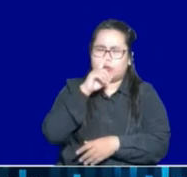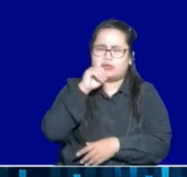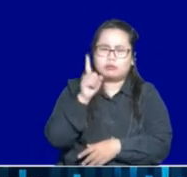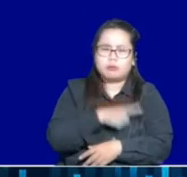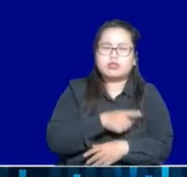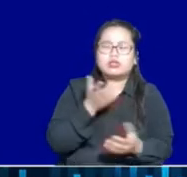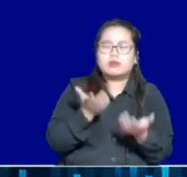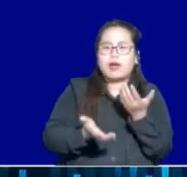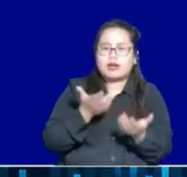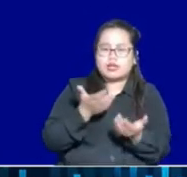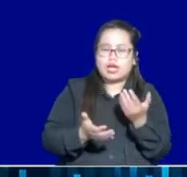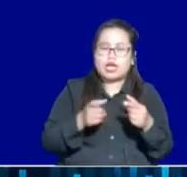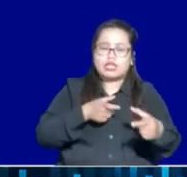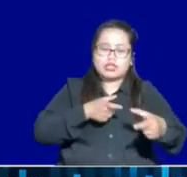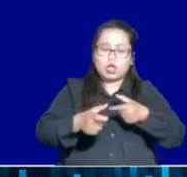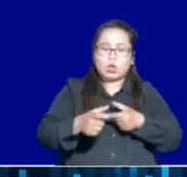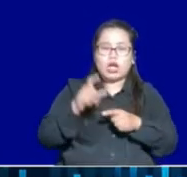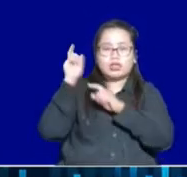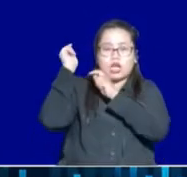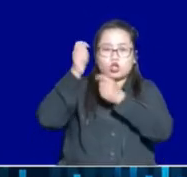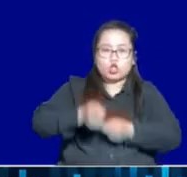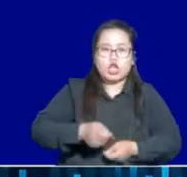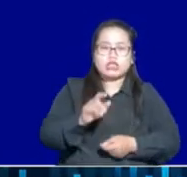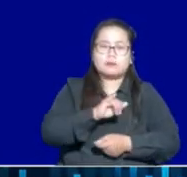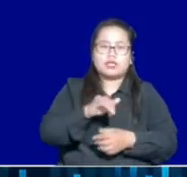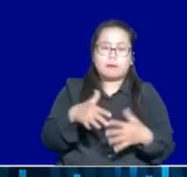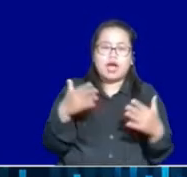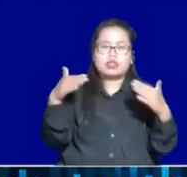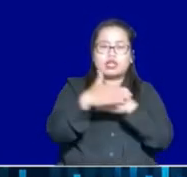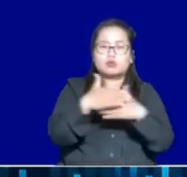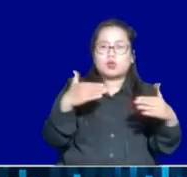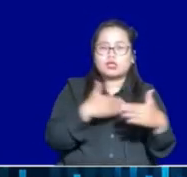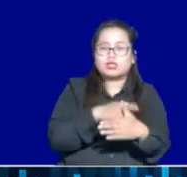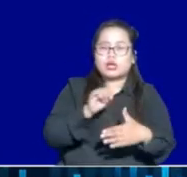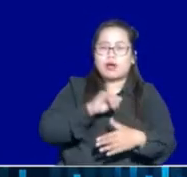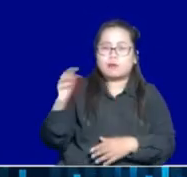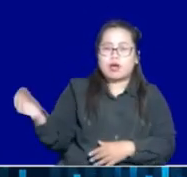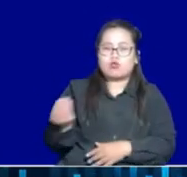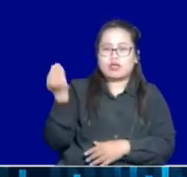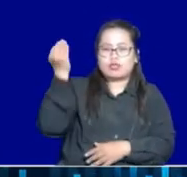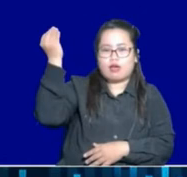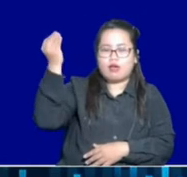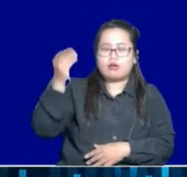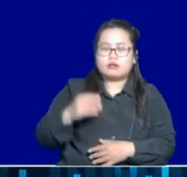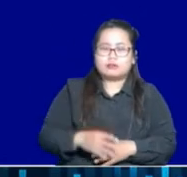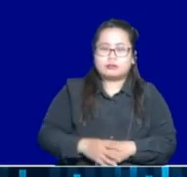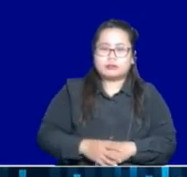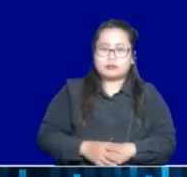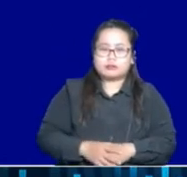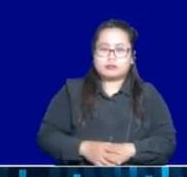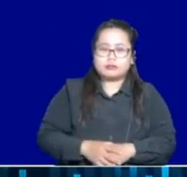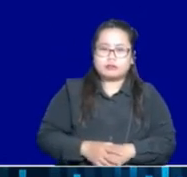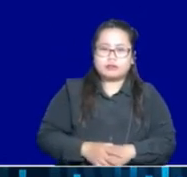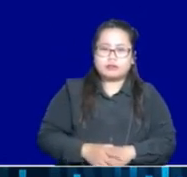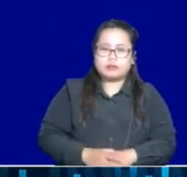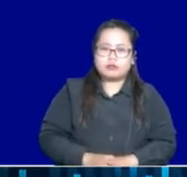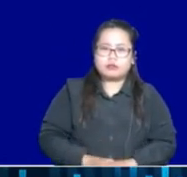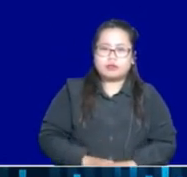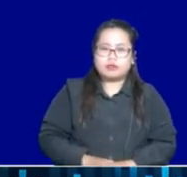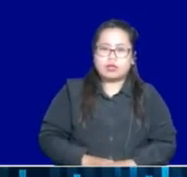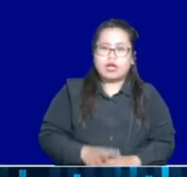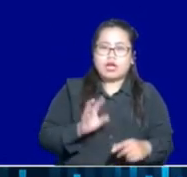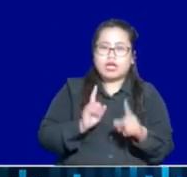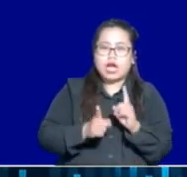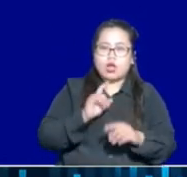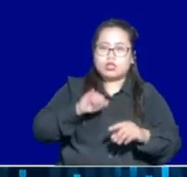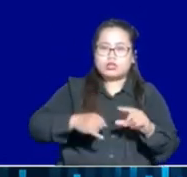of transport and tourism and insurance. So these business services